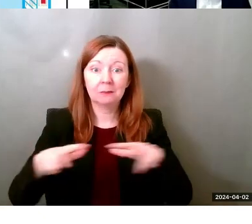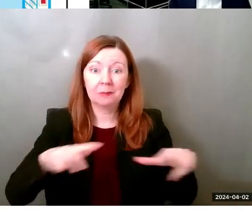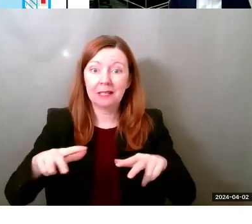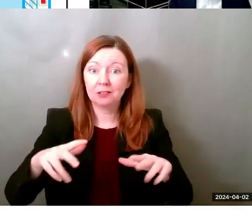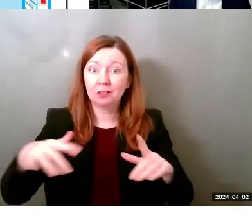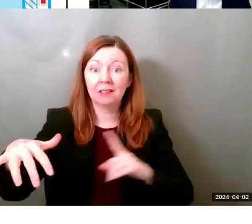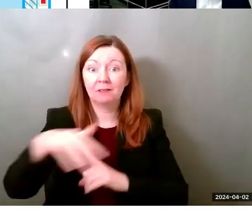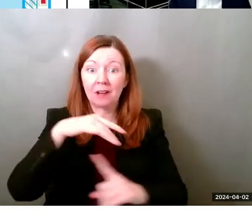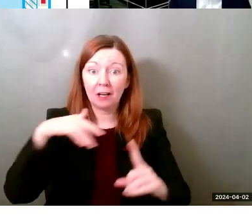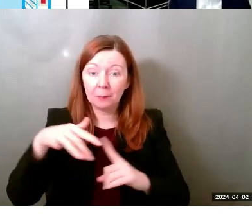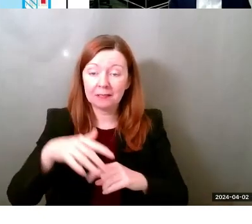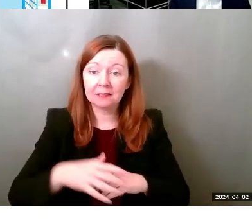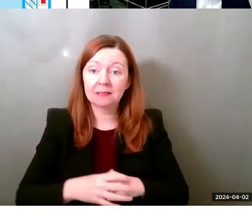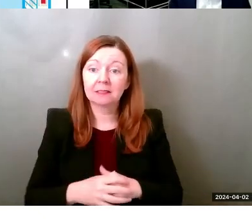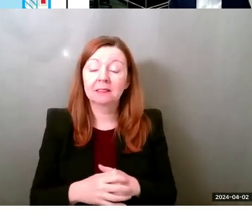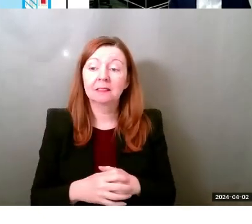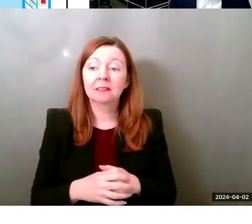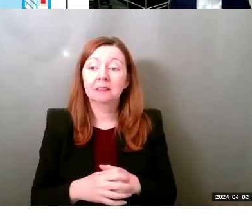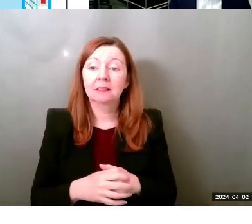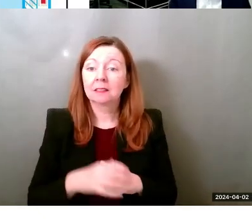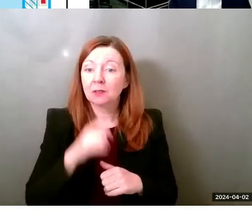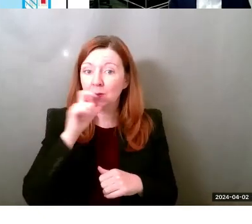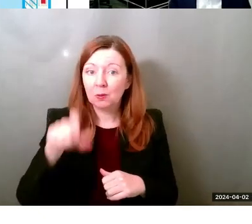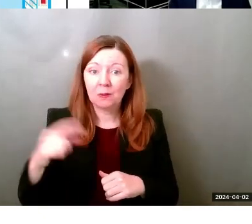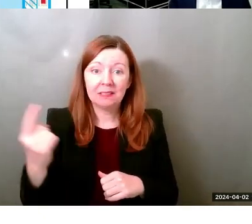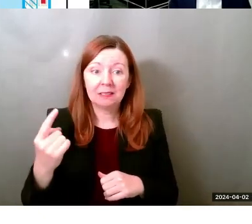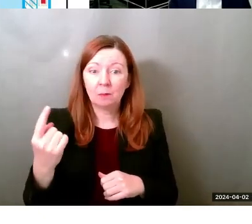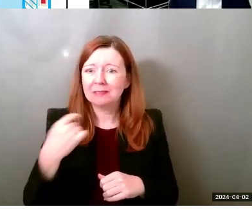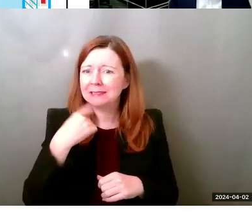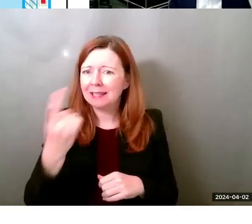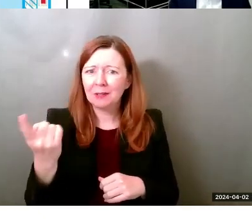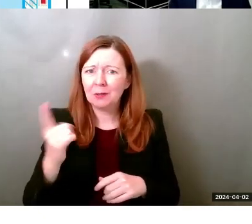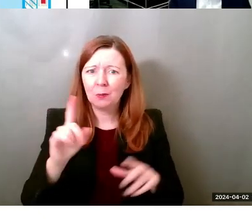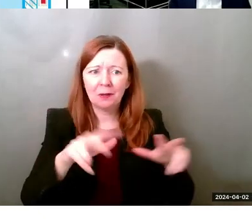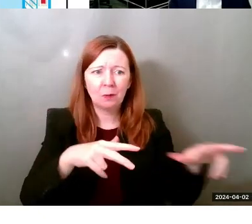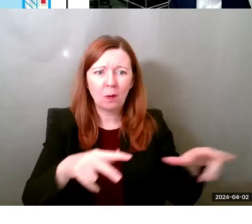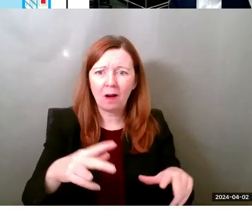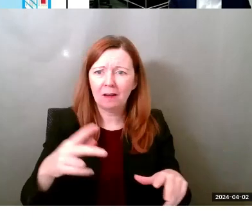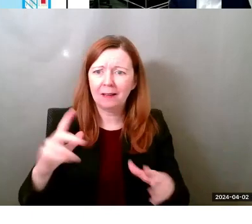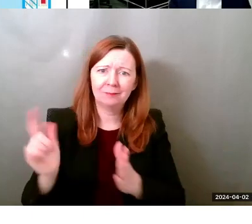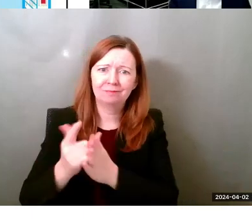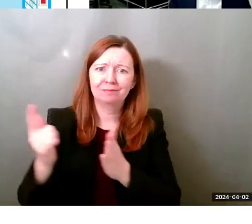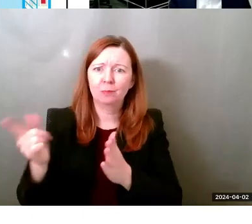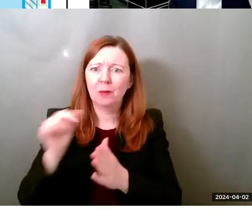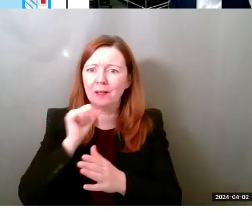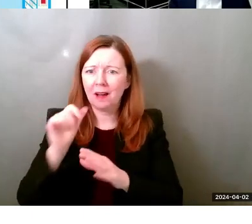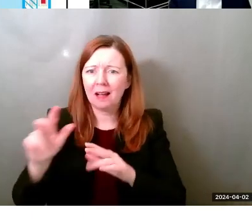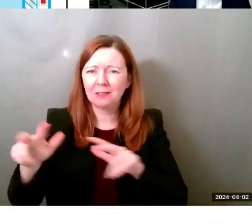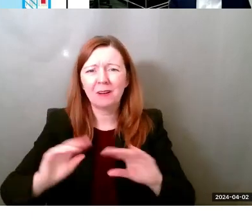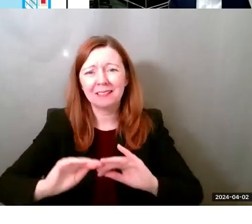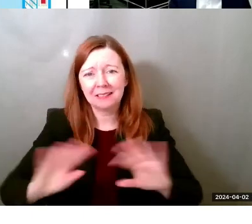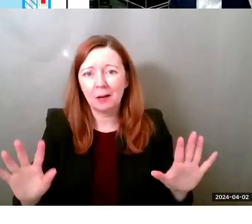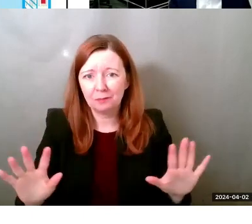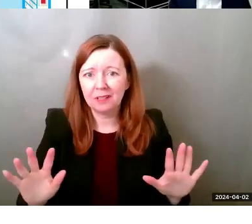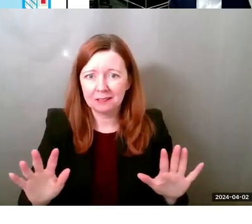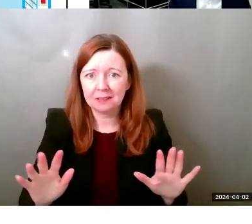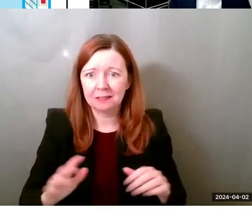environments. You don't need someone telling you where to walk and where not to walk. It's just obvious that there's